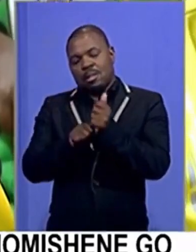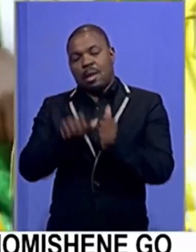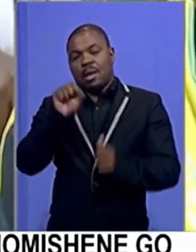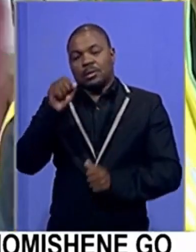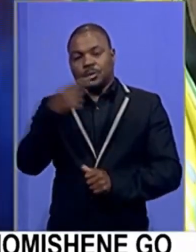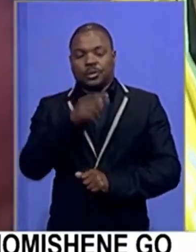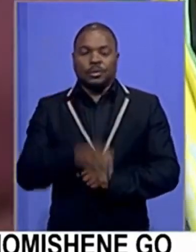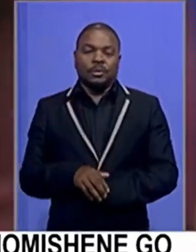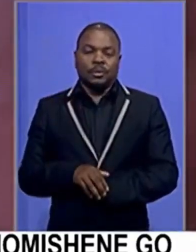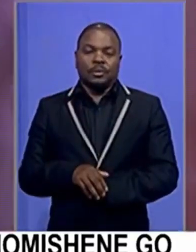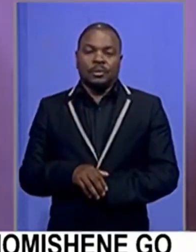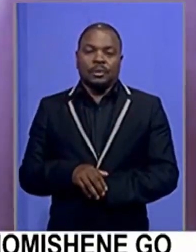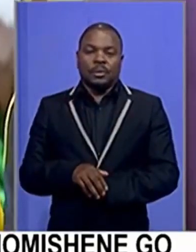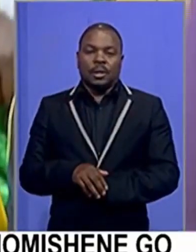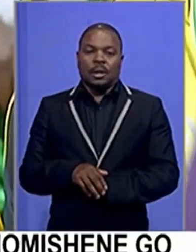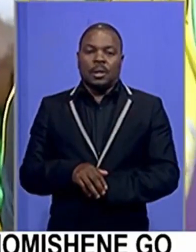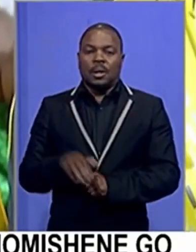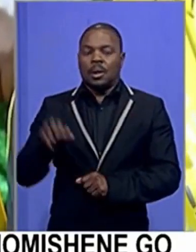Nomvula,